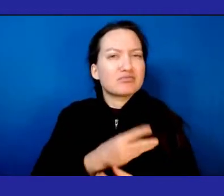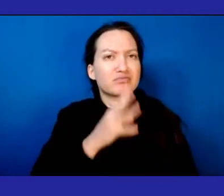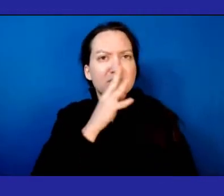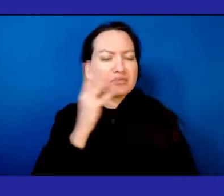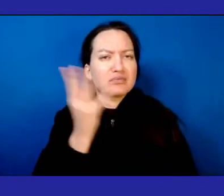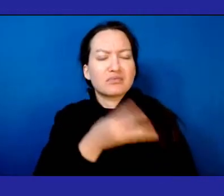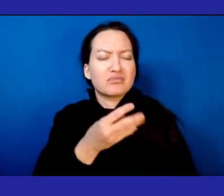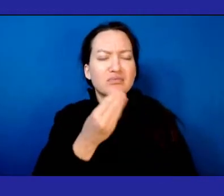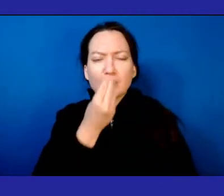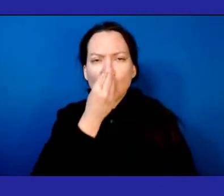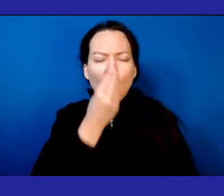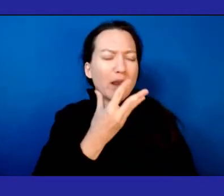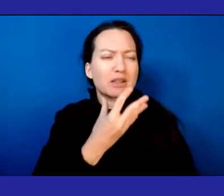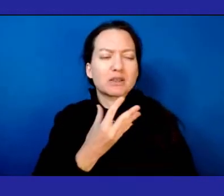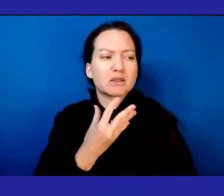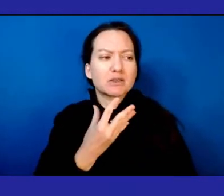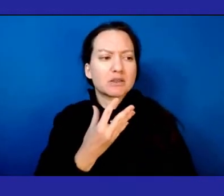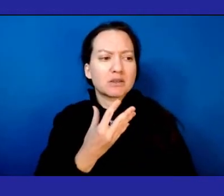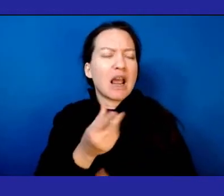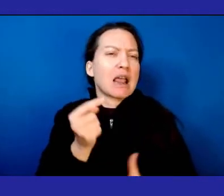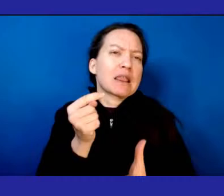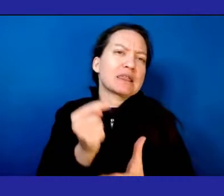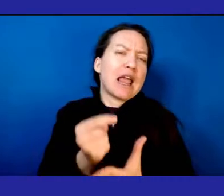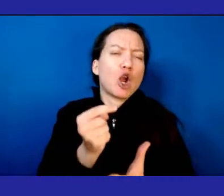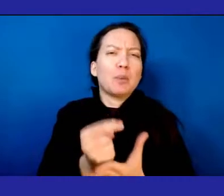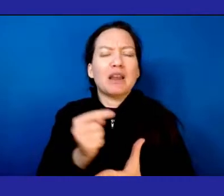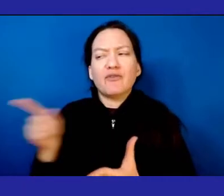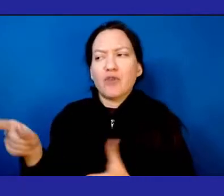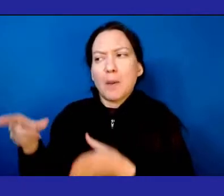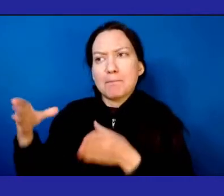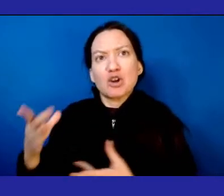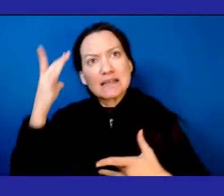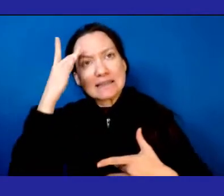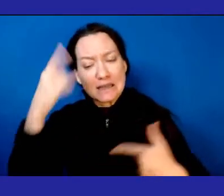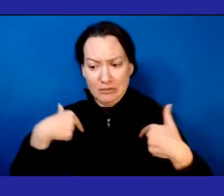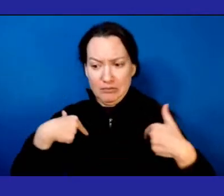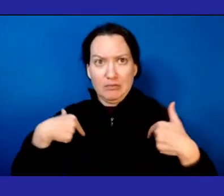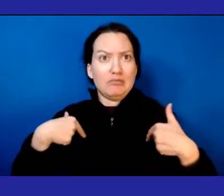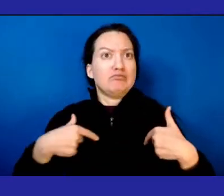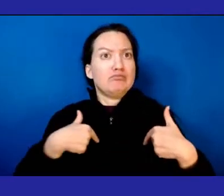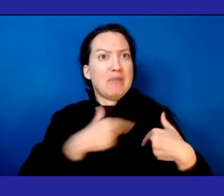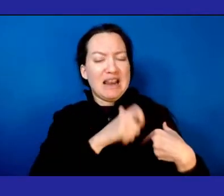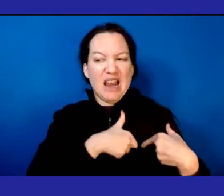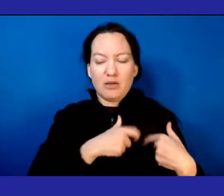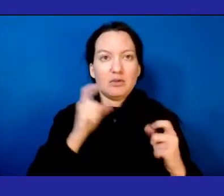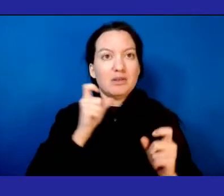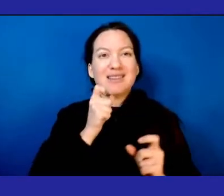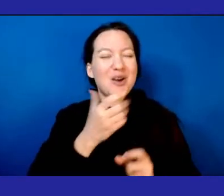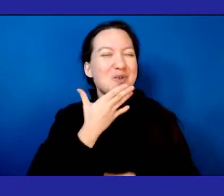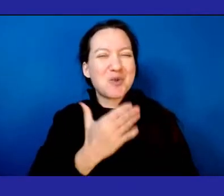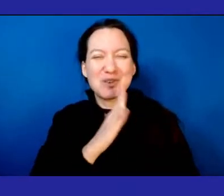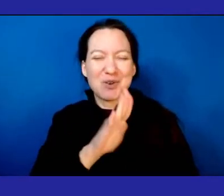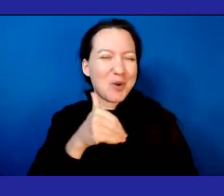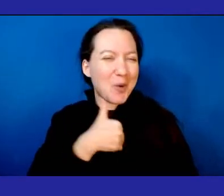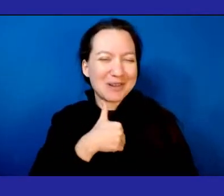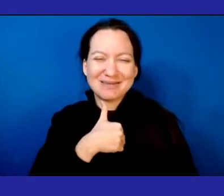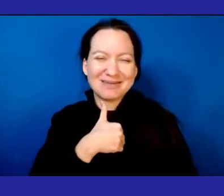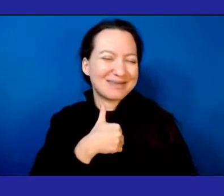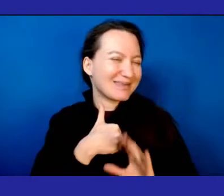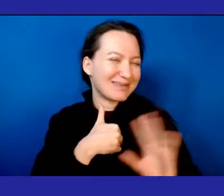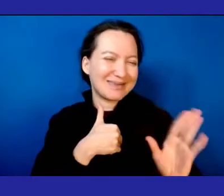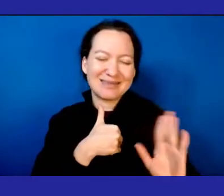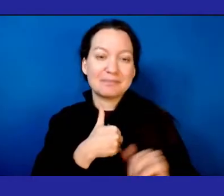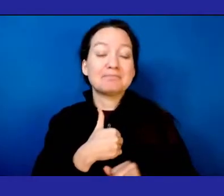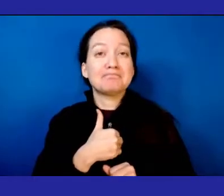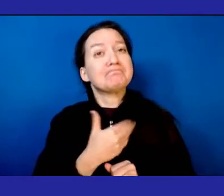much therapy it is for the sick person, but showing attitude is not good for your own soul. So,